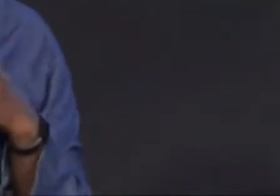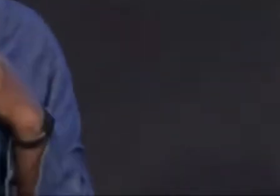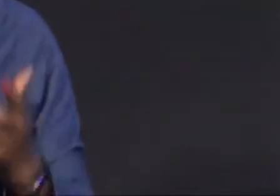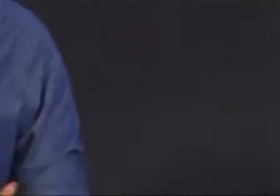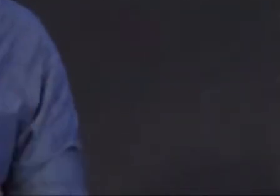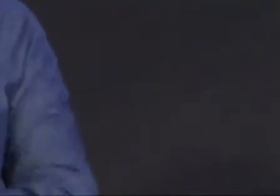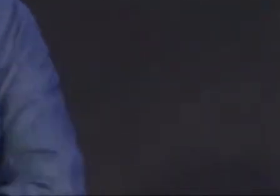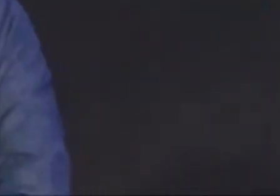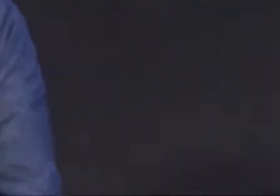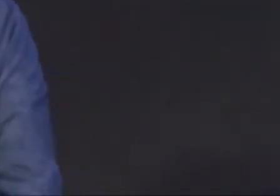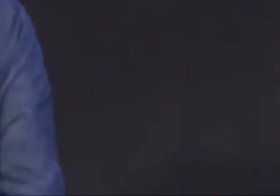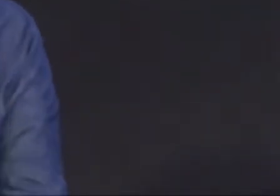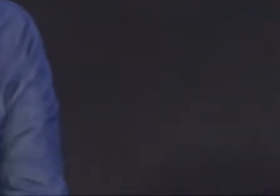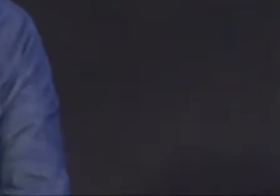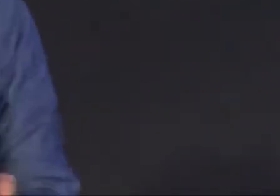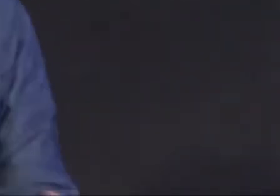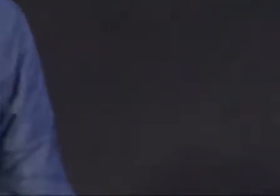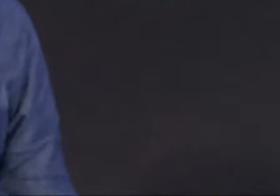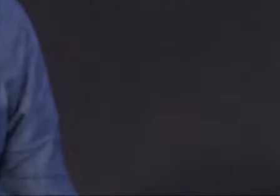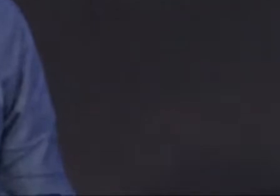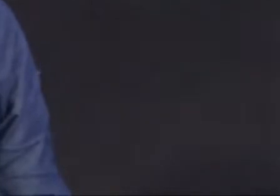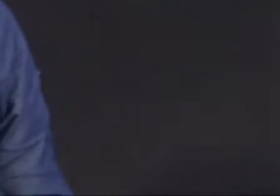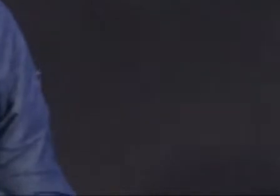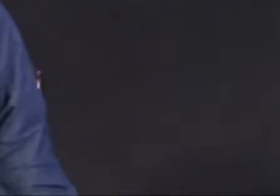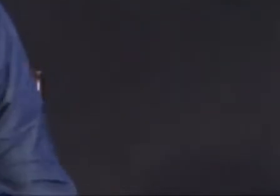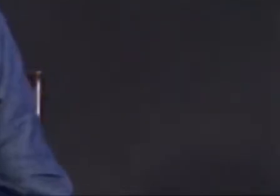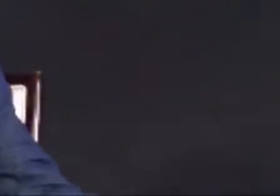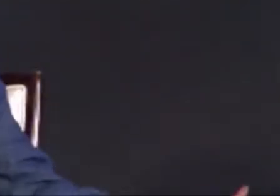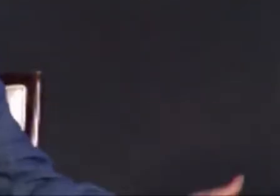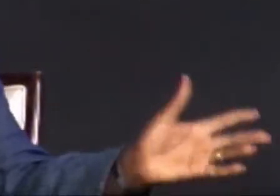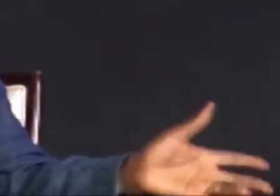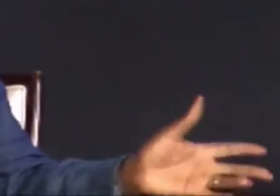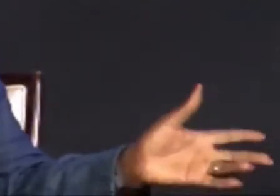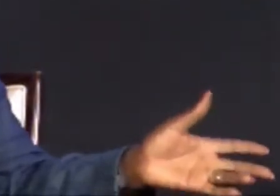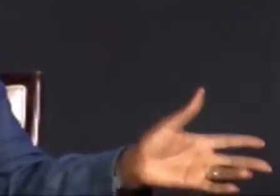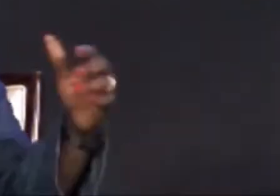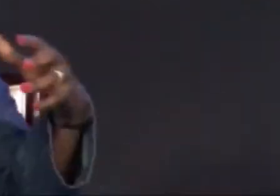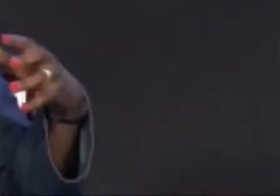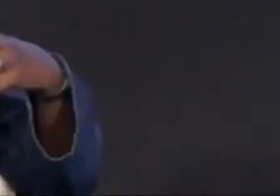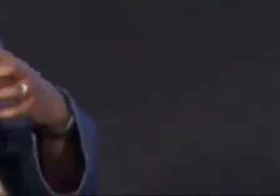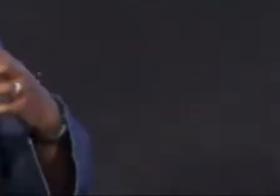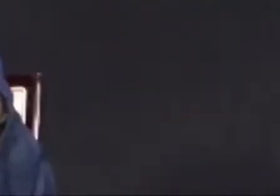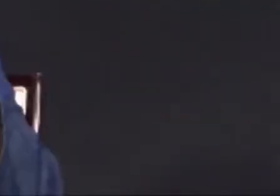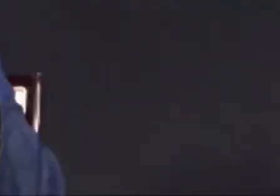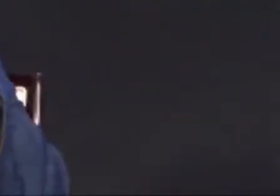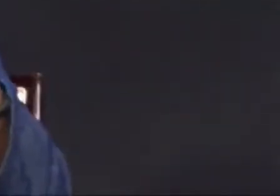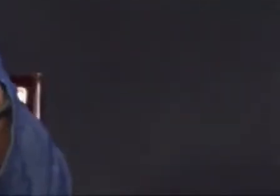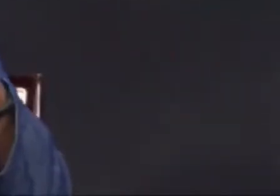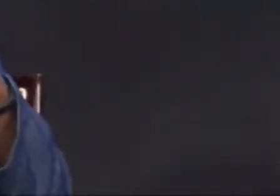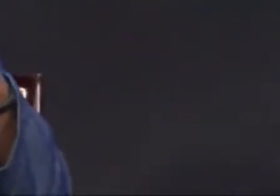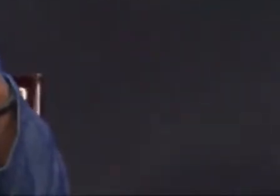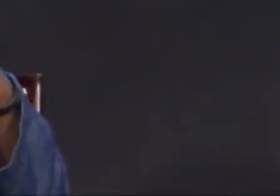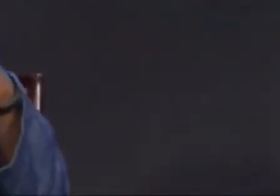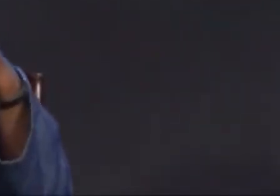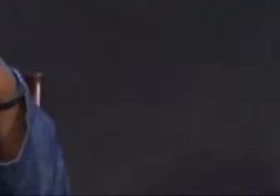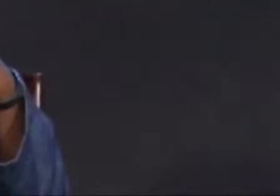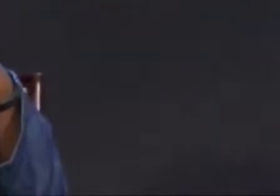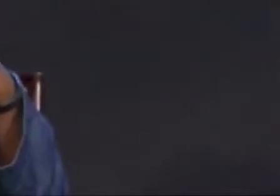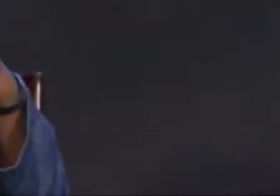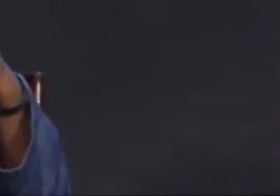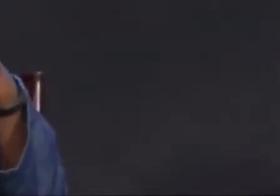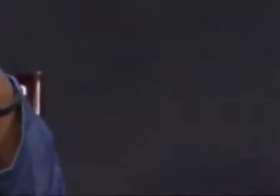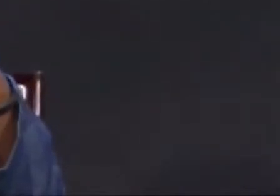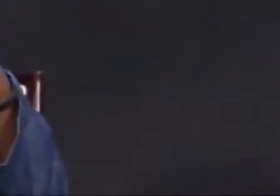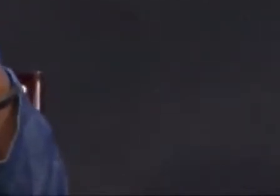always tried to downplay, mediocrity. And you have focused on ways in which you can leverage on